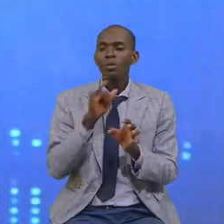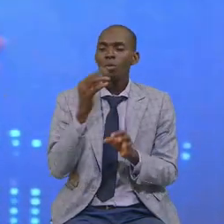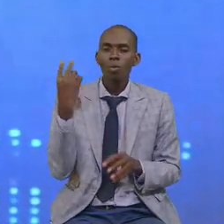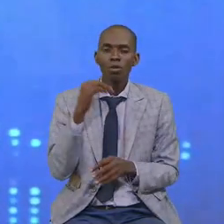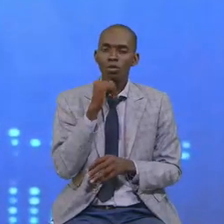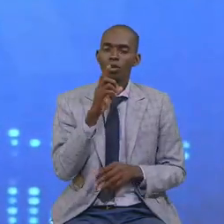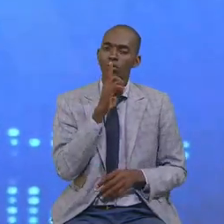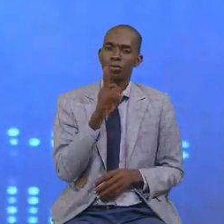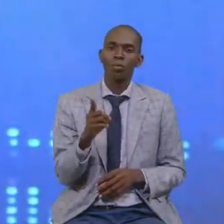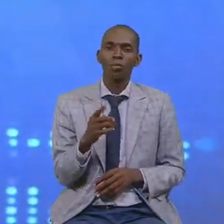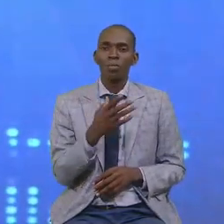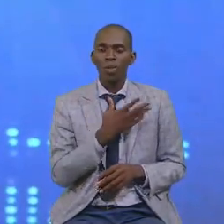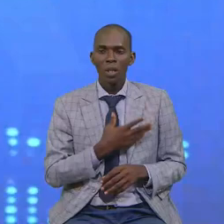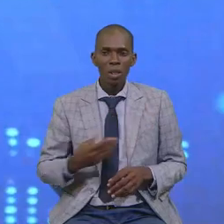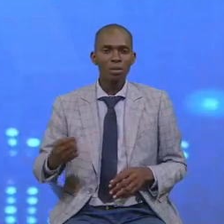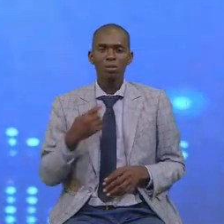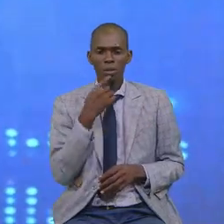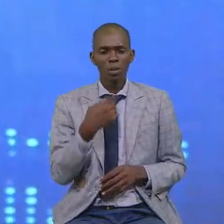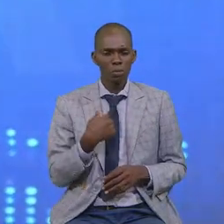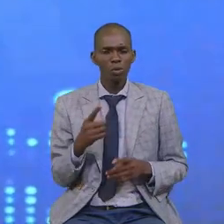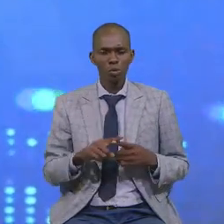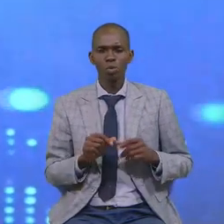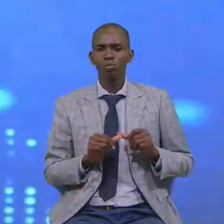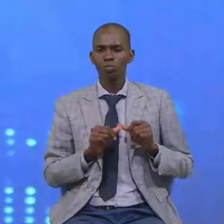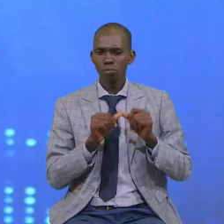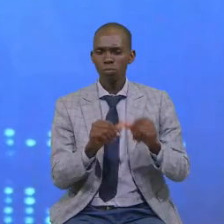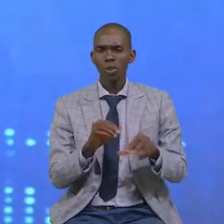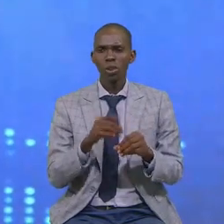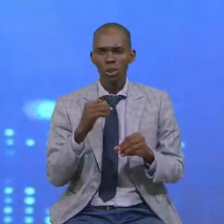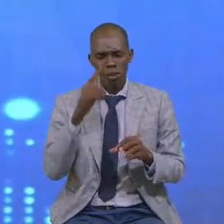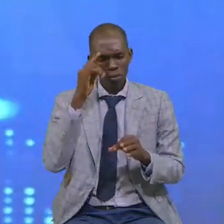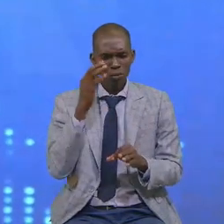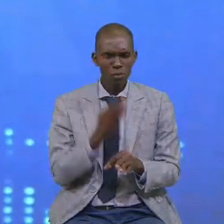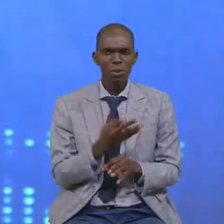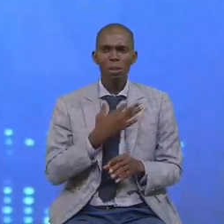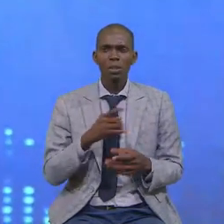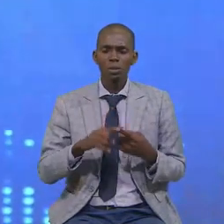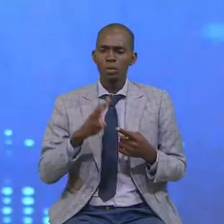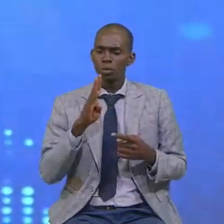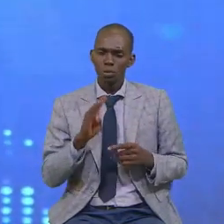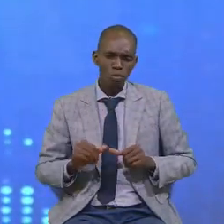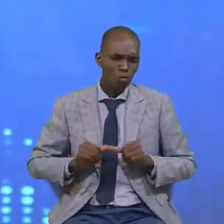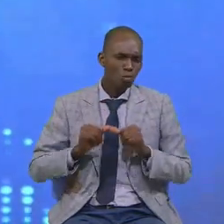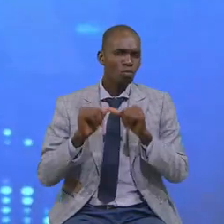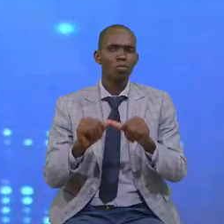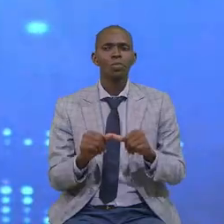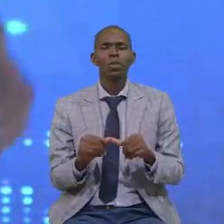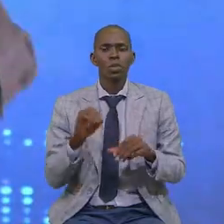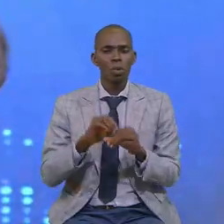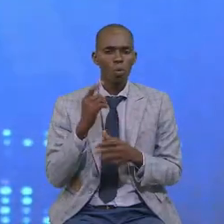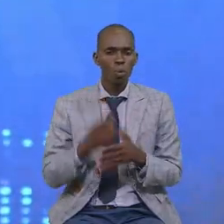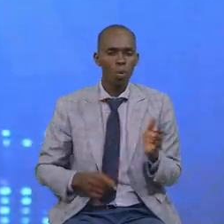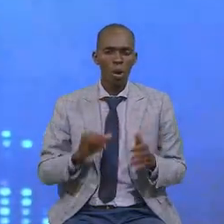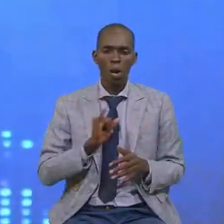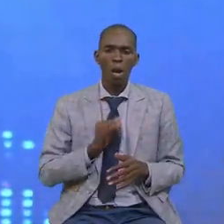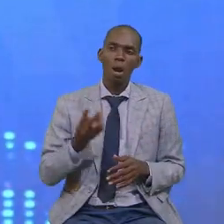they encouraged me to continue in the faith and to be established and to be steadfast in what I was